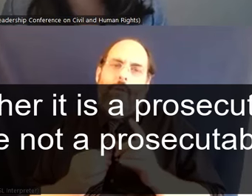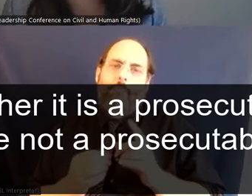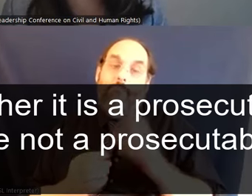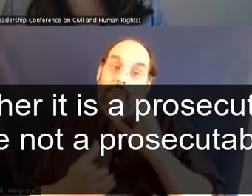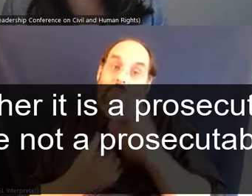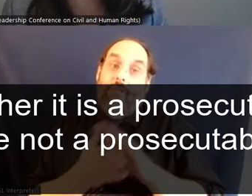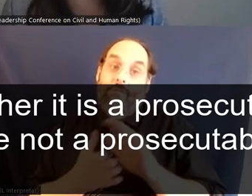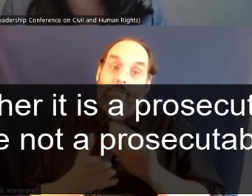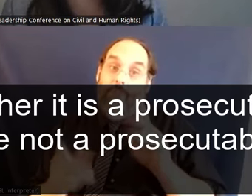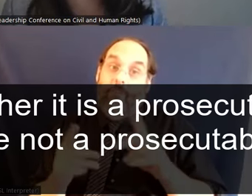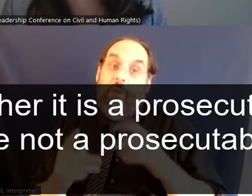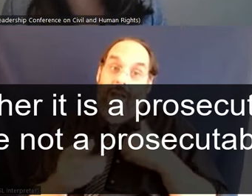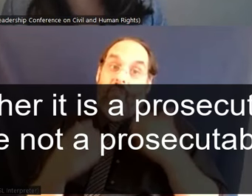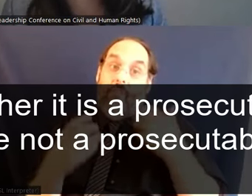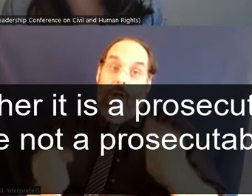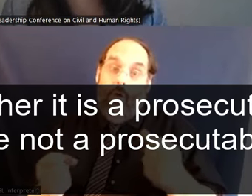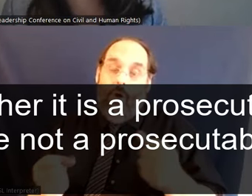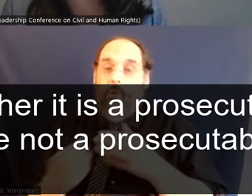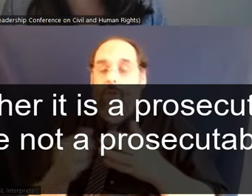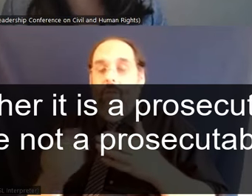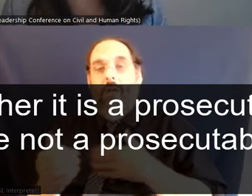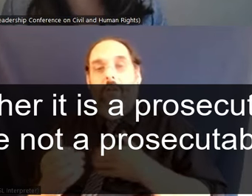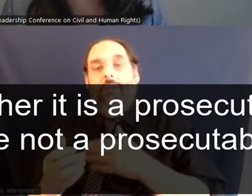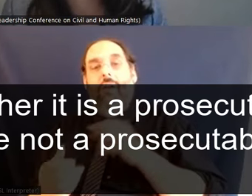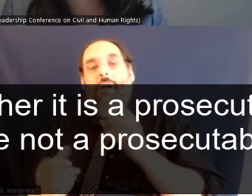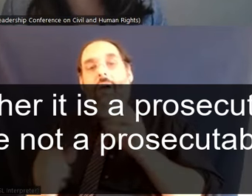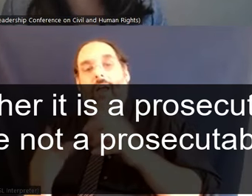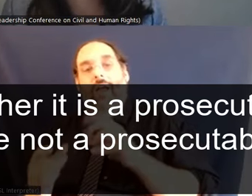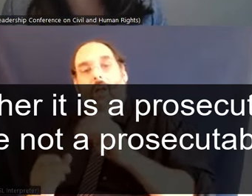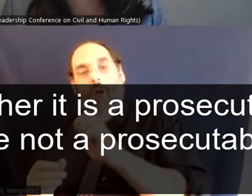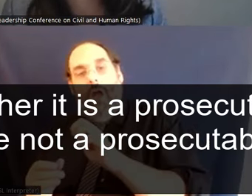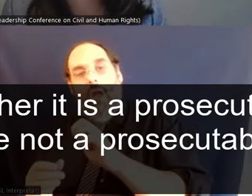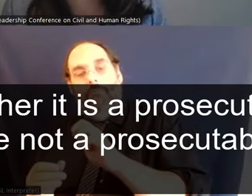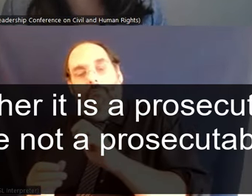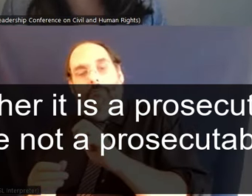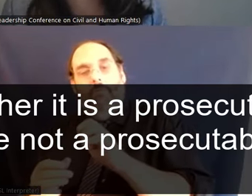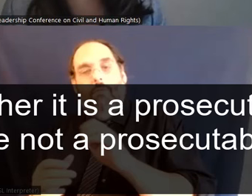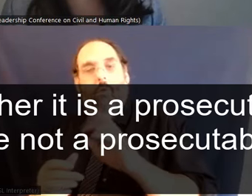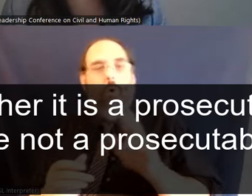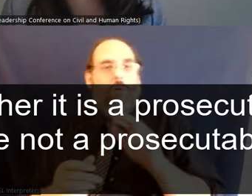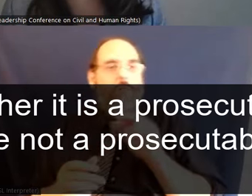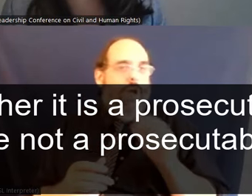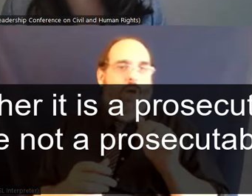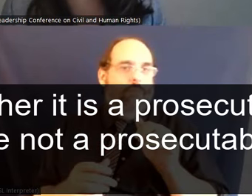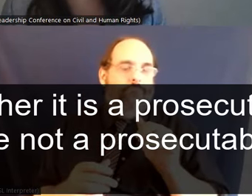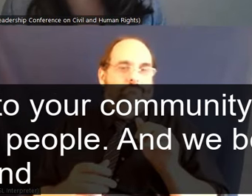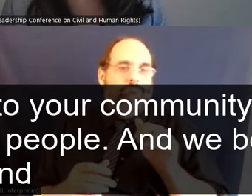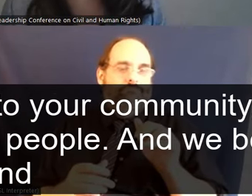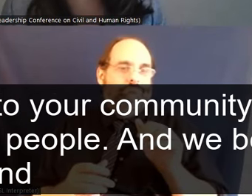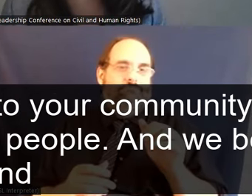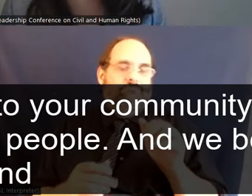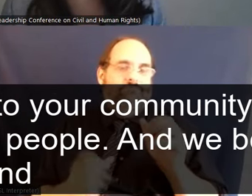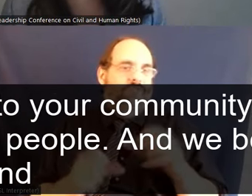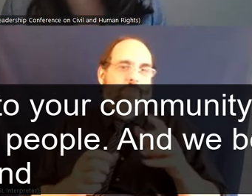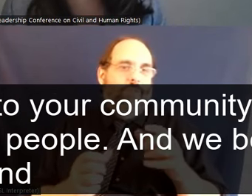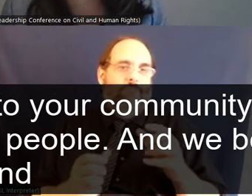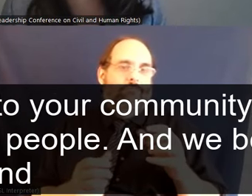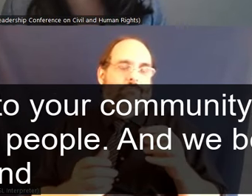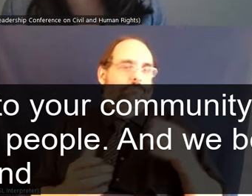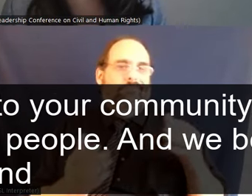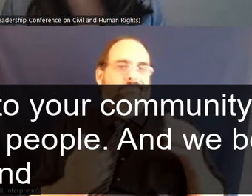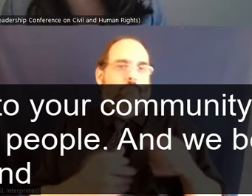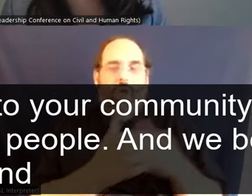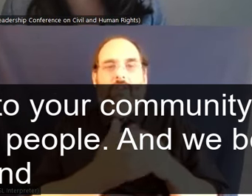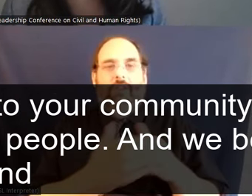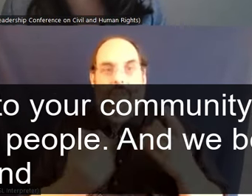that, whether it is a prosecutable hate crime or in our case, not a non-prosecutable hate crime that happens to your community,